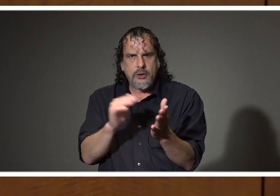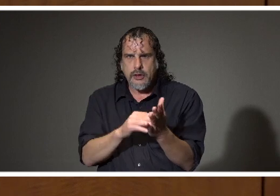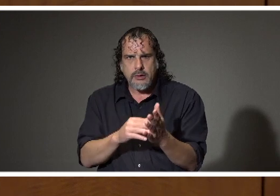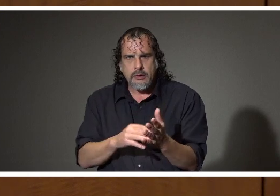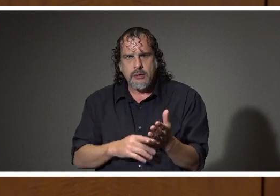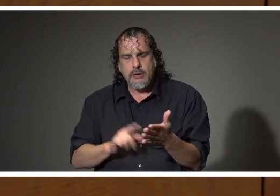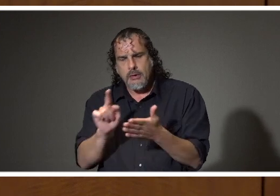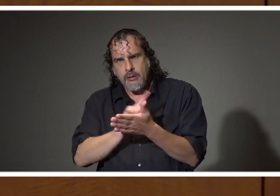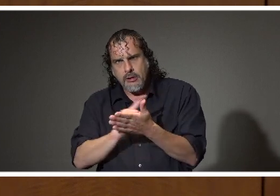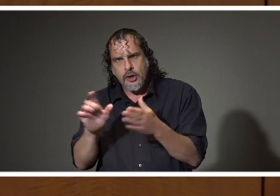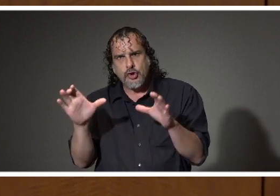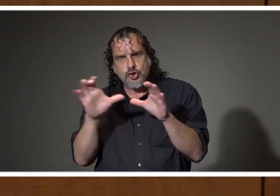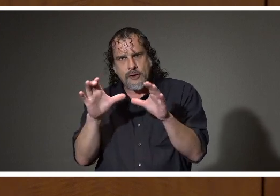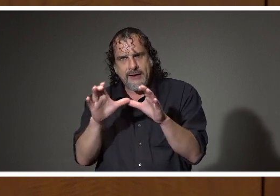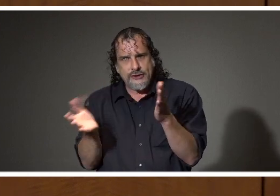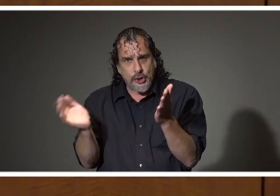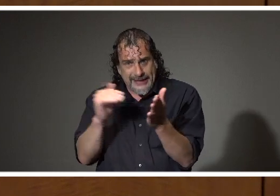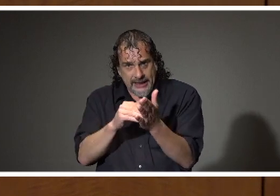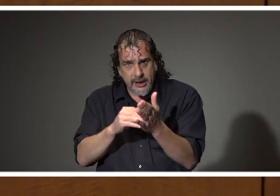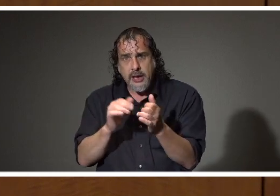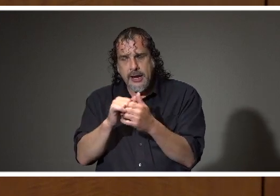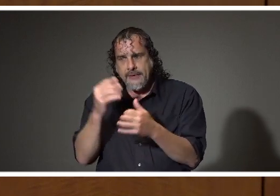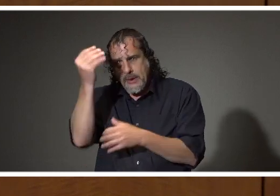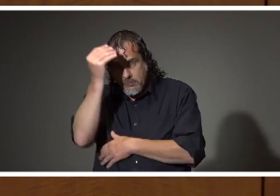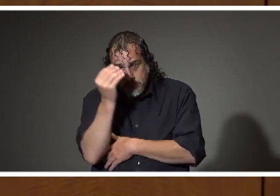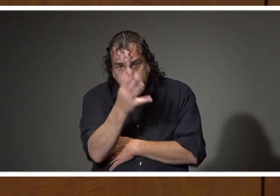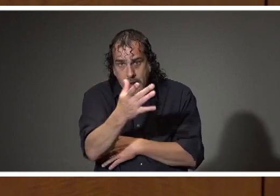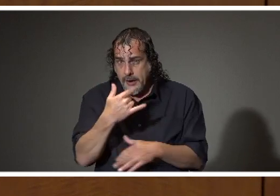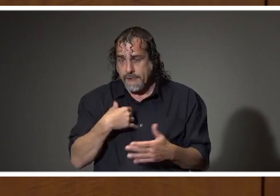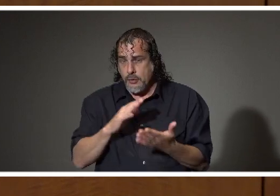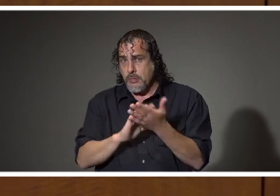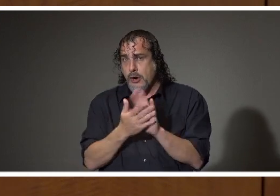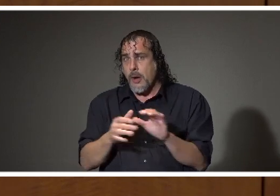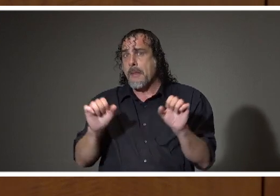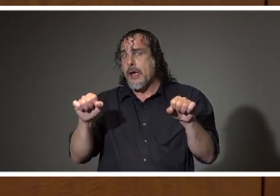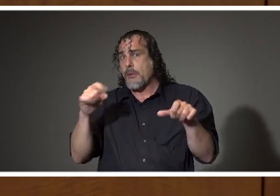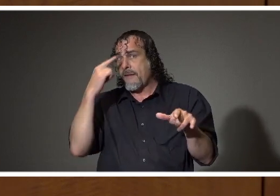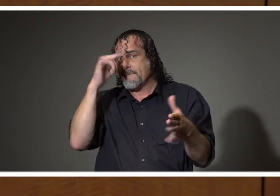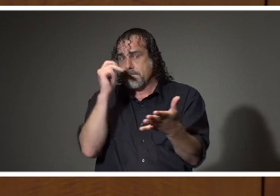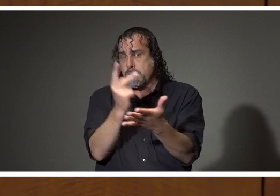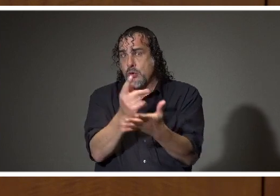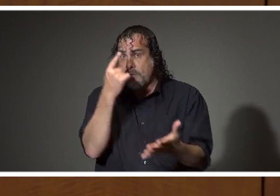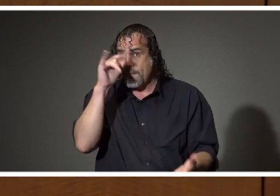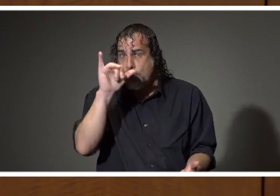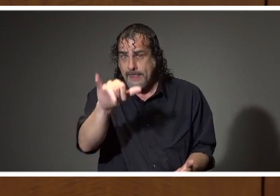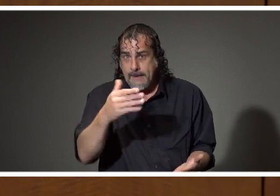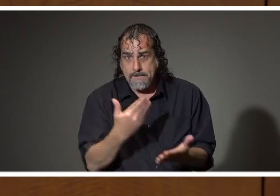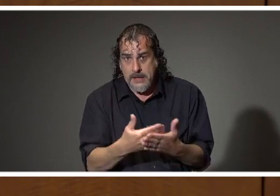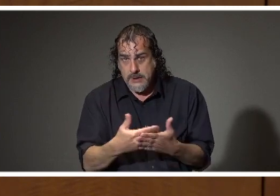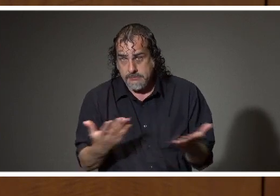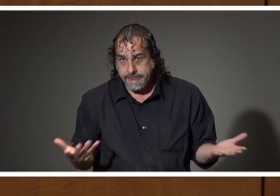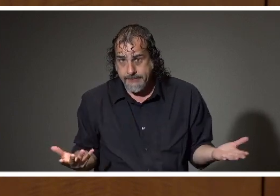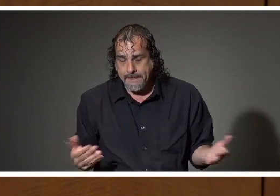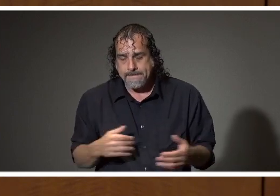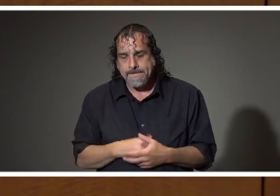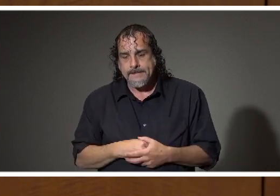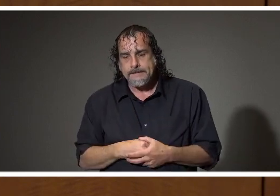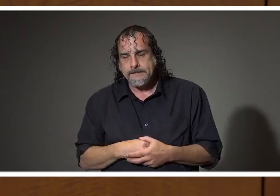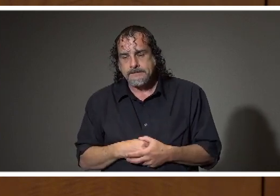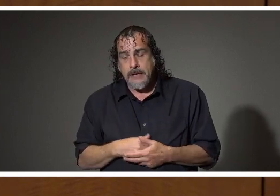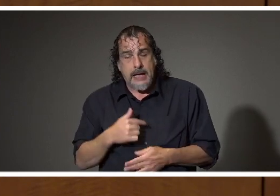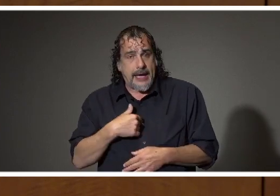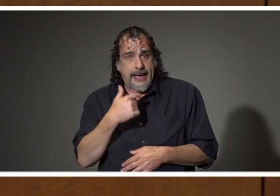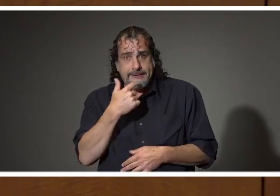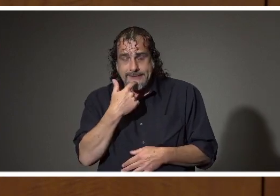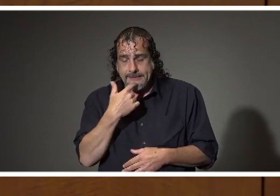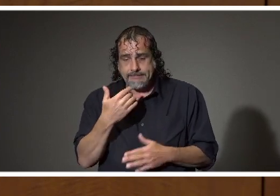weekly certifications and you will get notified if you are eligible for this special fund. As I have said here many